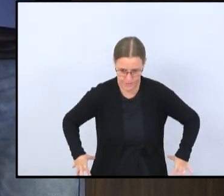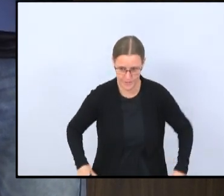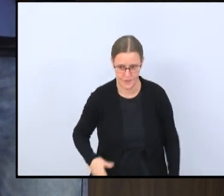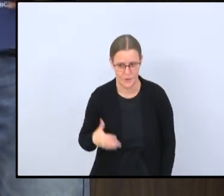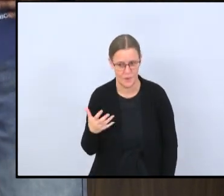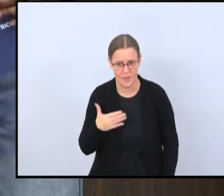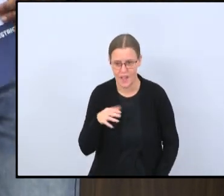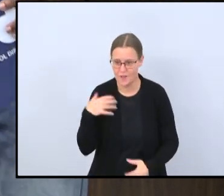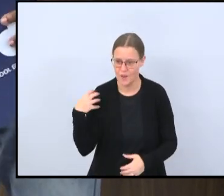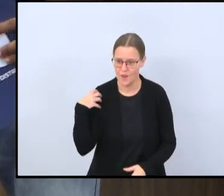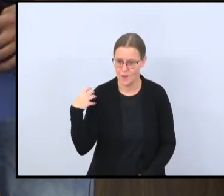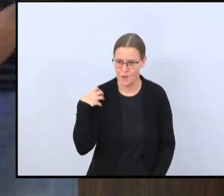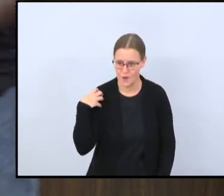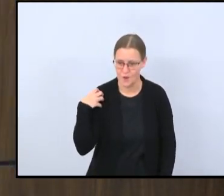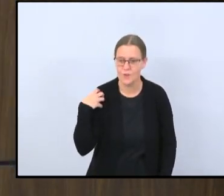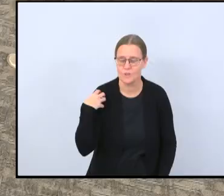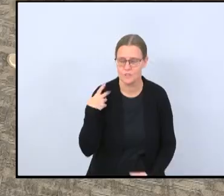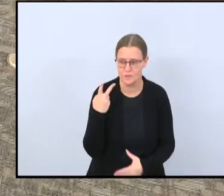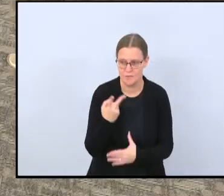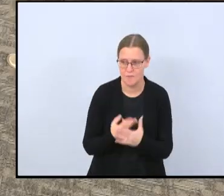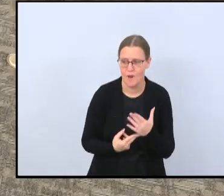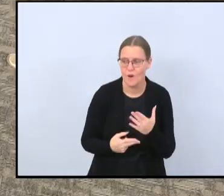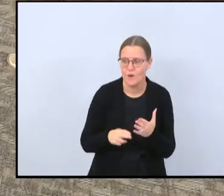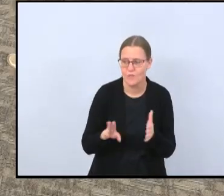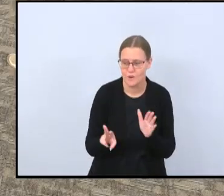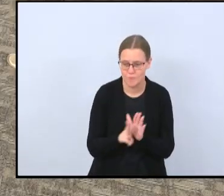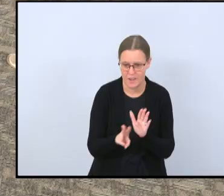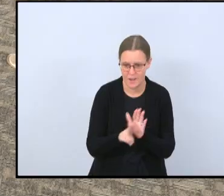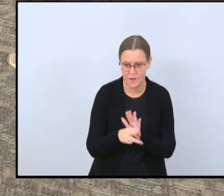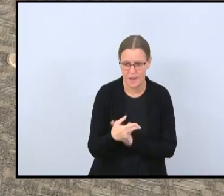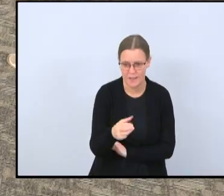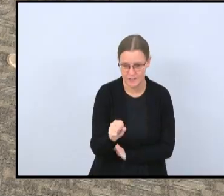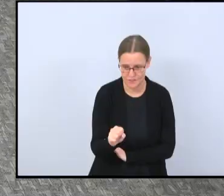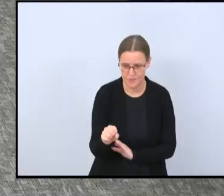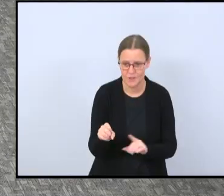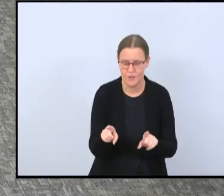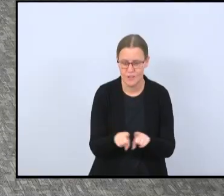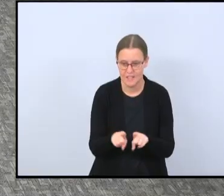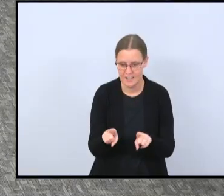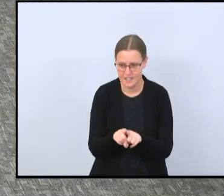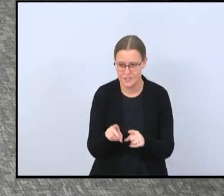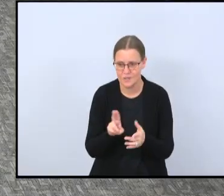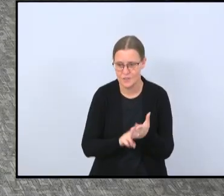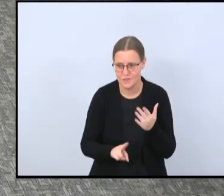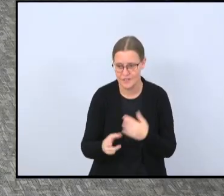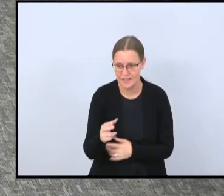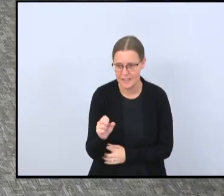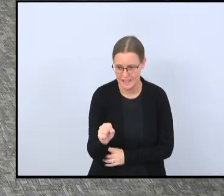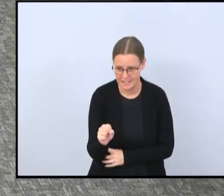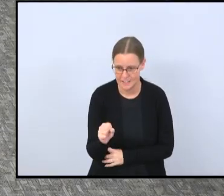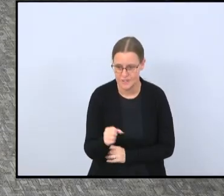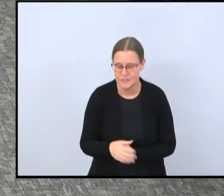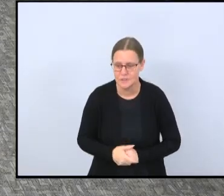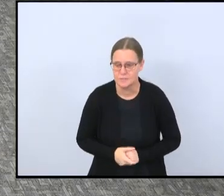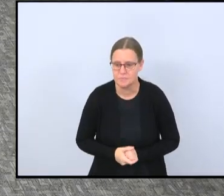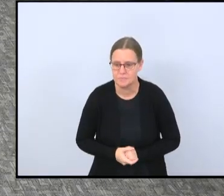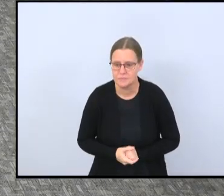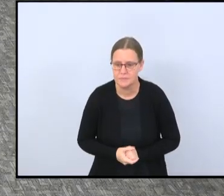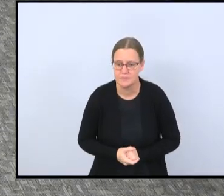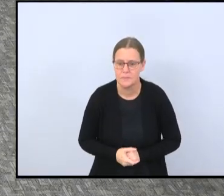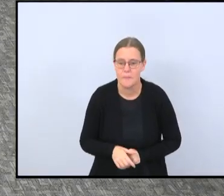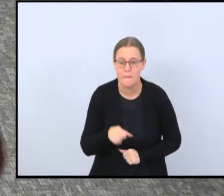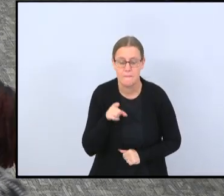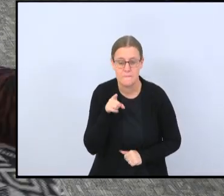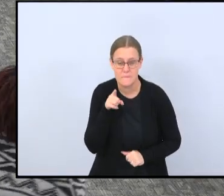Ezra Martinez, head coach and athletic director at Waco High School, here with us this evening to support his student athletes.